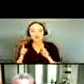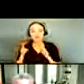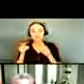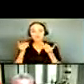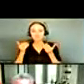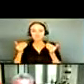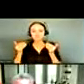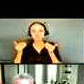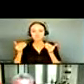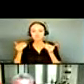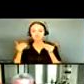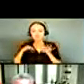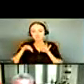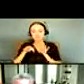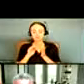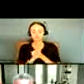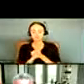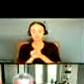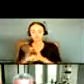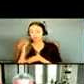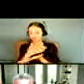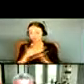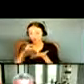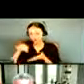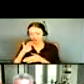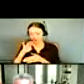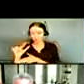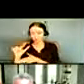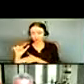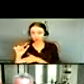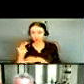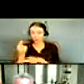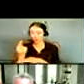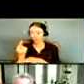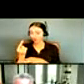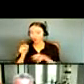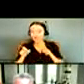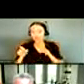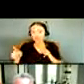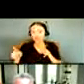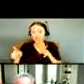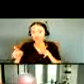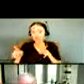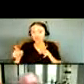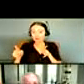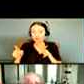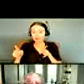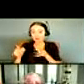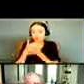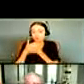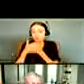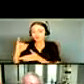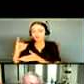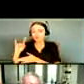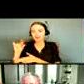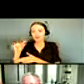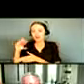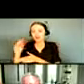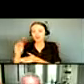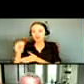together. There are several parts to this bill. One is to allow for the part of the Idaho stop that